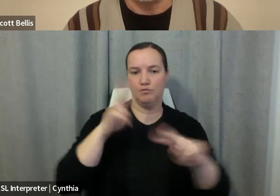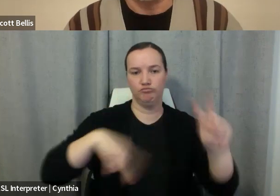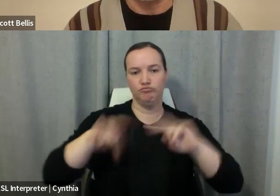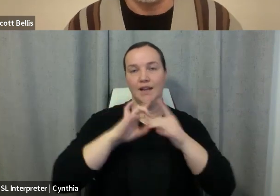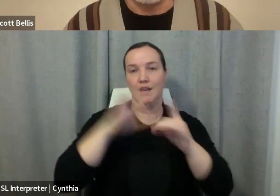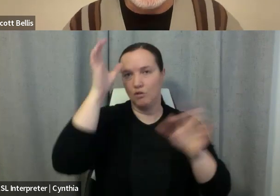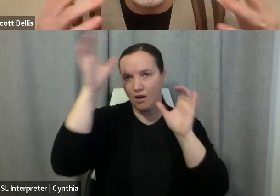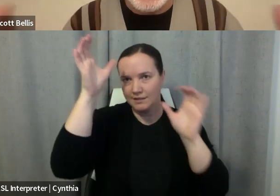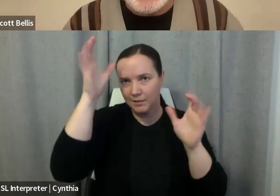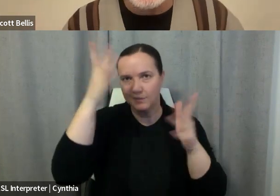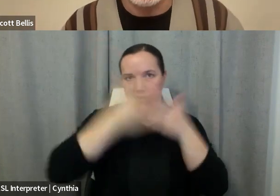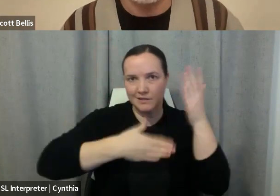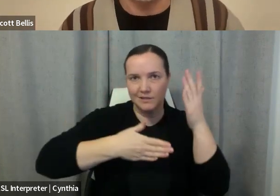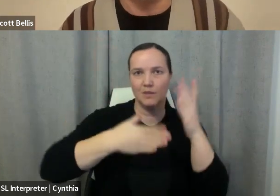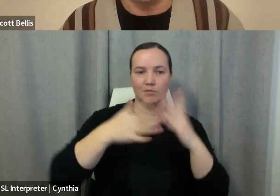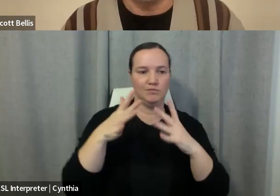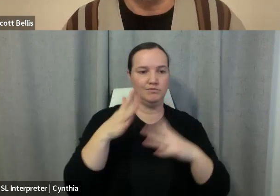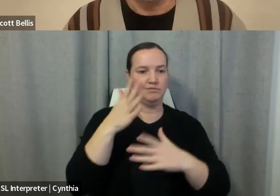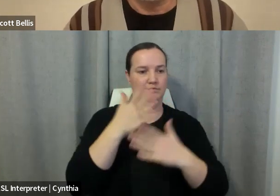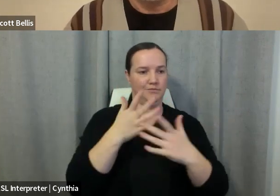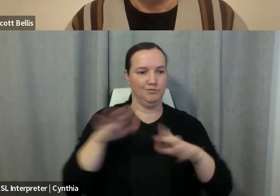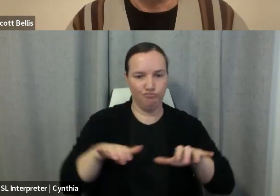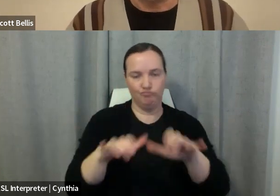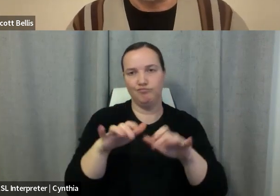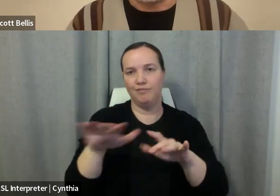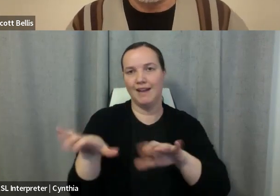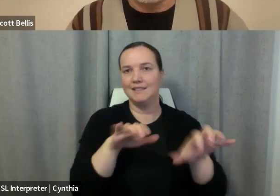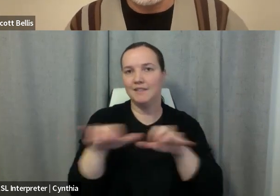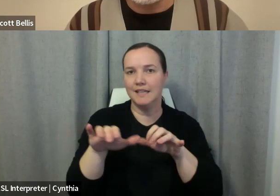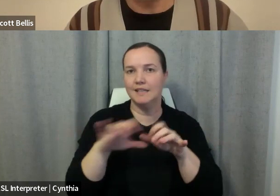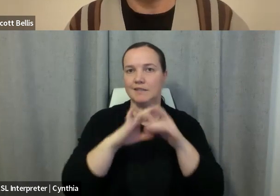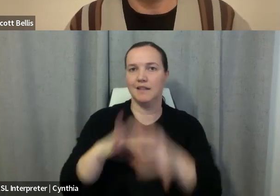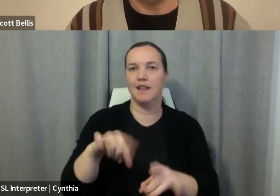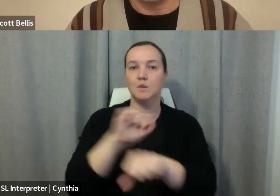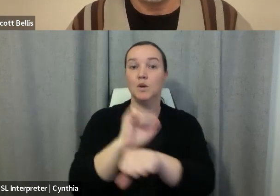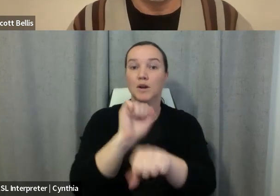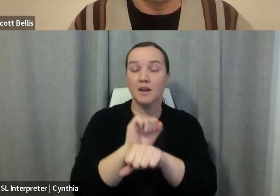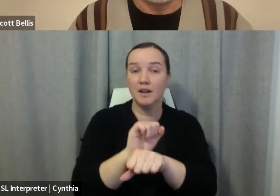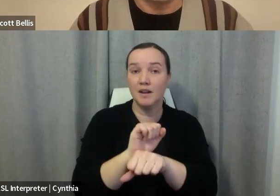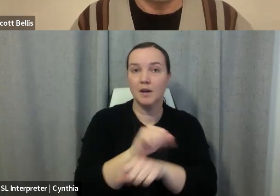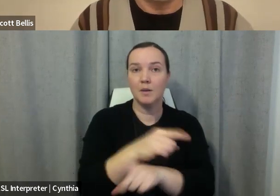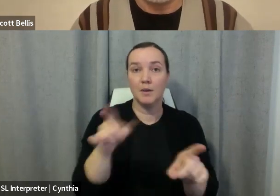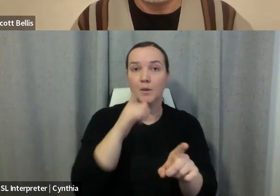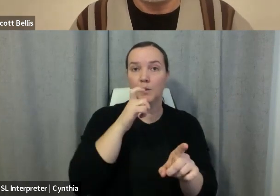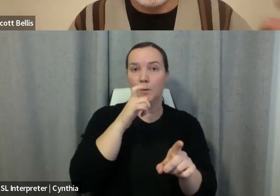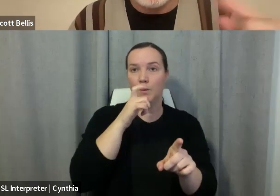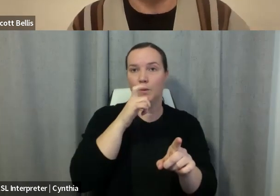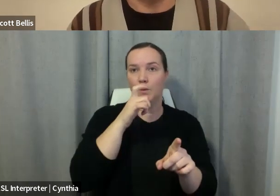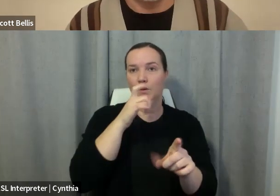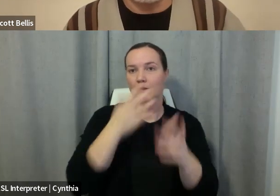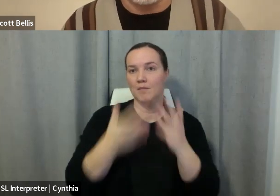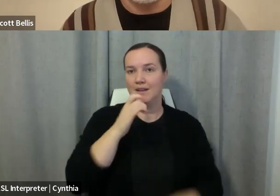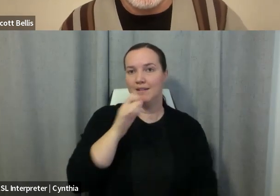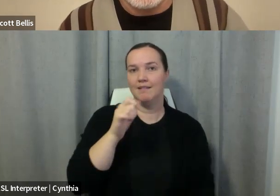concepts and some of the practical exercises that go along with this work. But for those of you here who may not